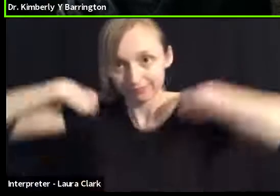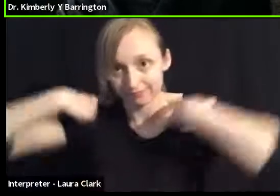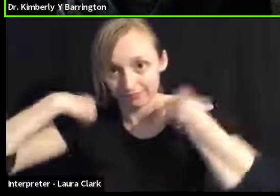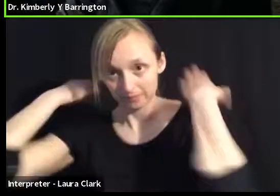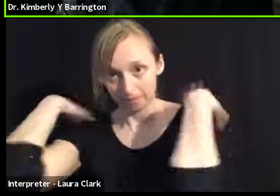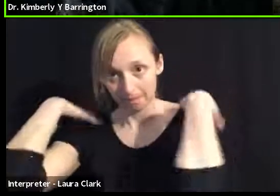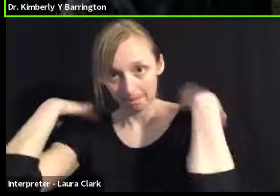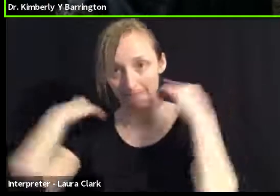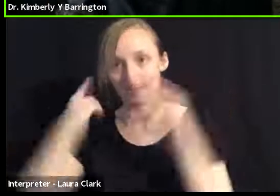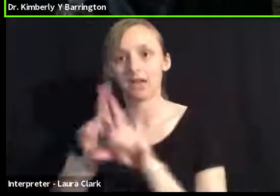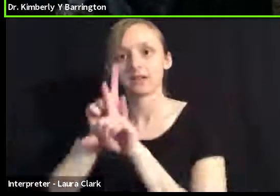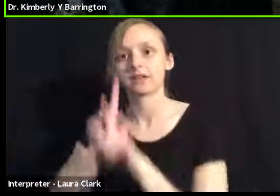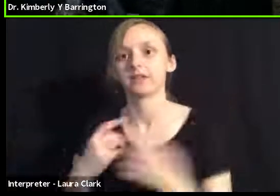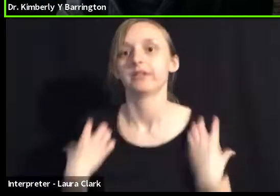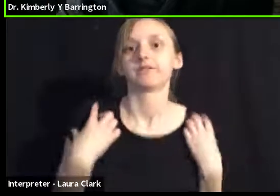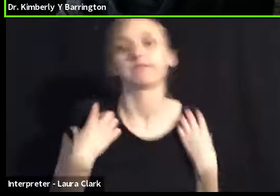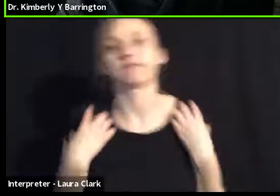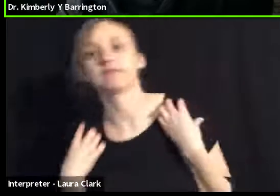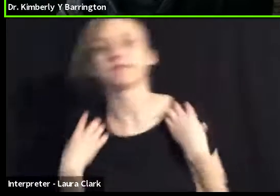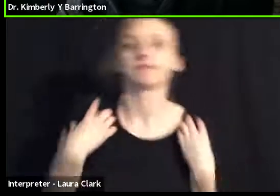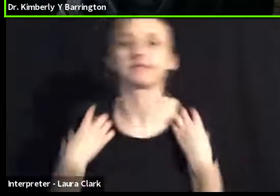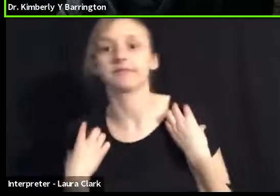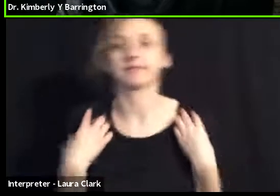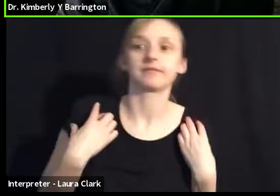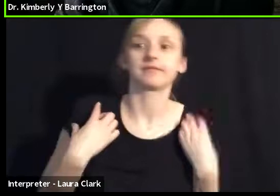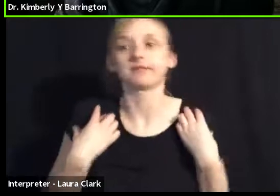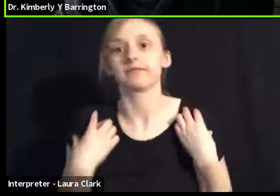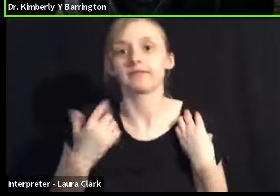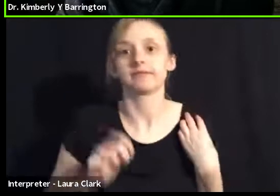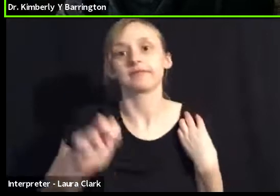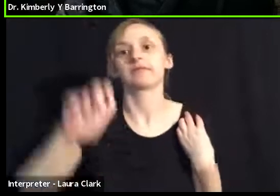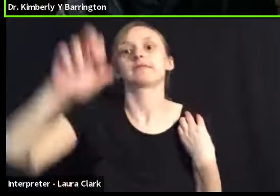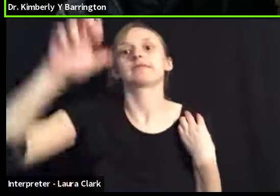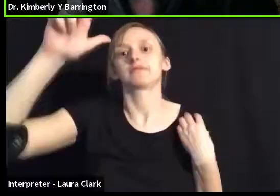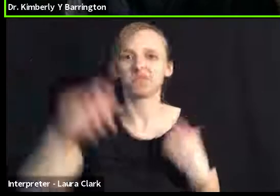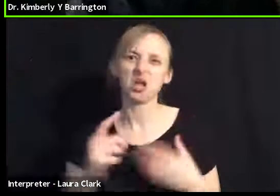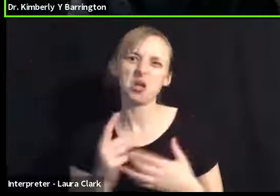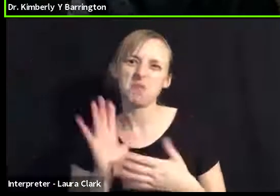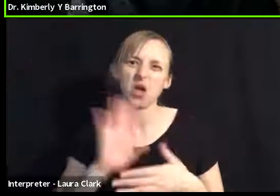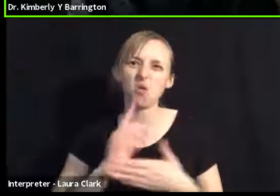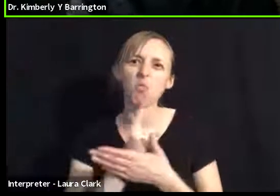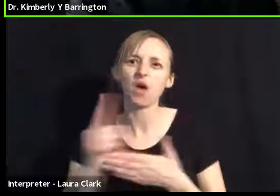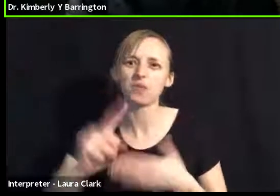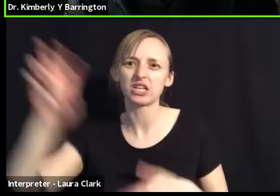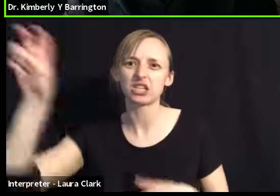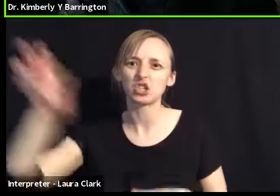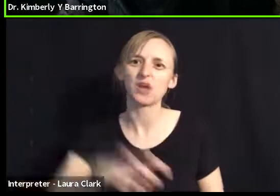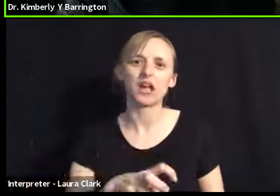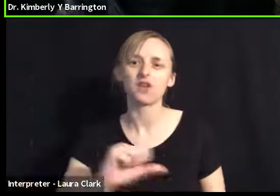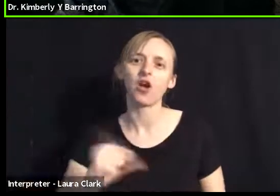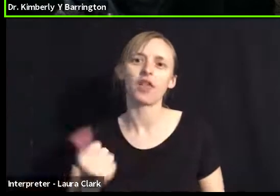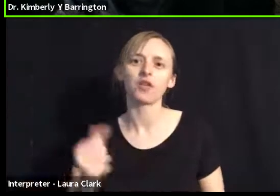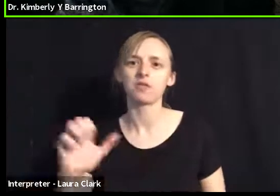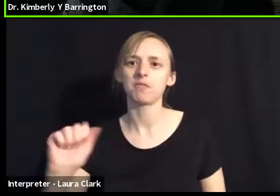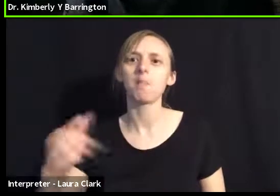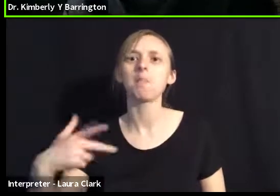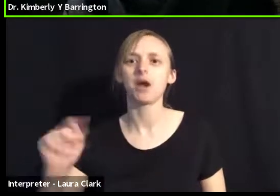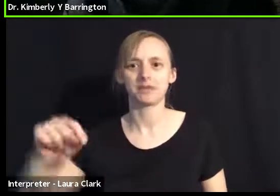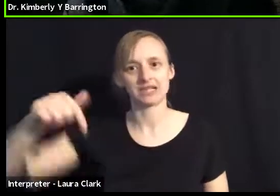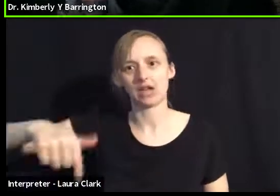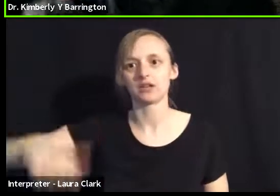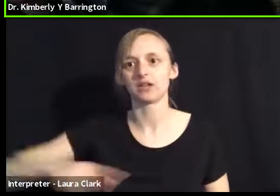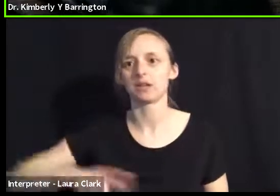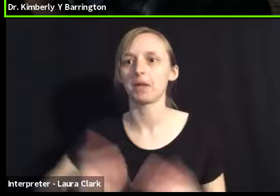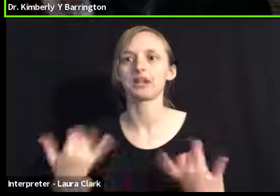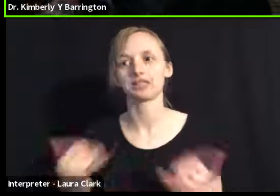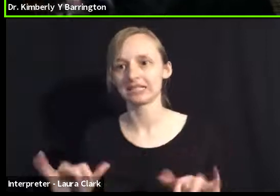took them less than a week to move me to another apartment. But even when I got down to the downstairs apartment, it still had